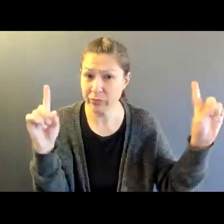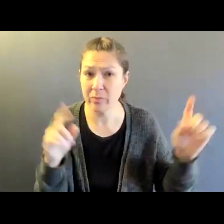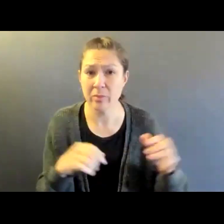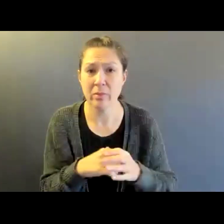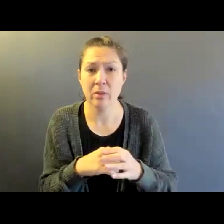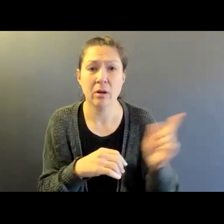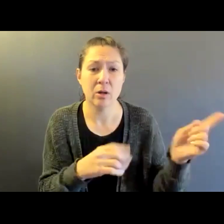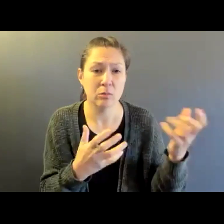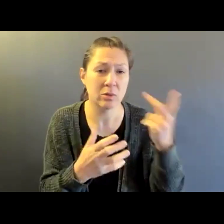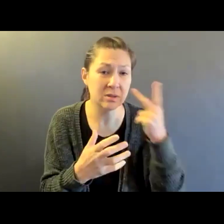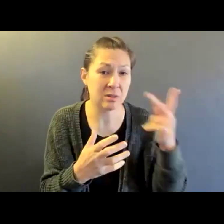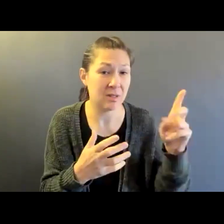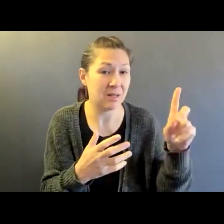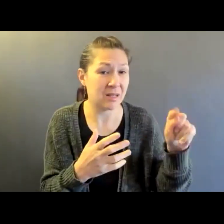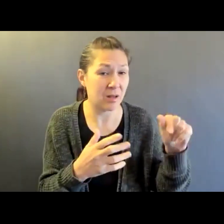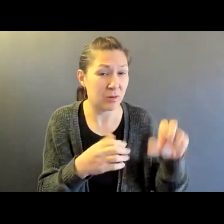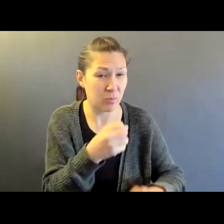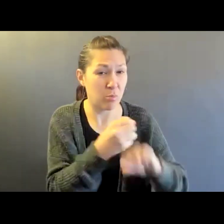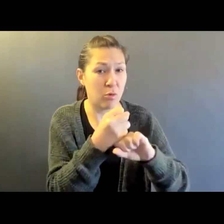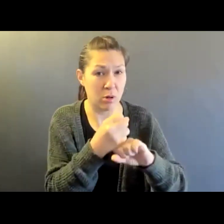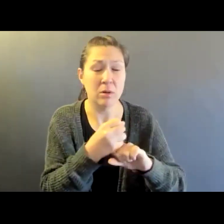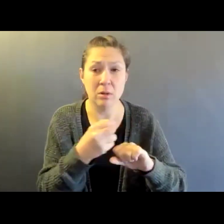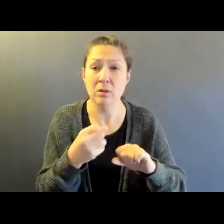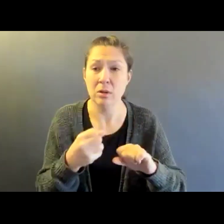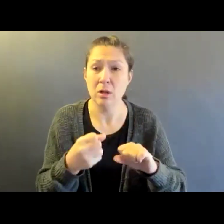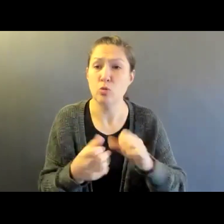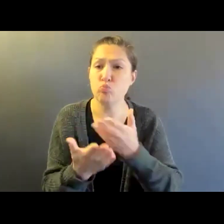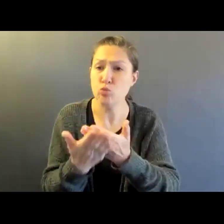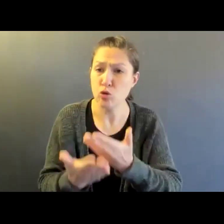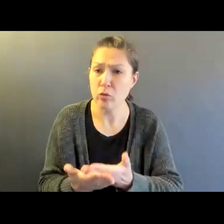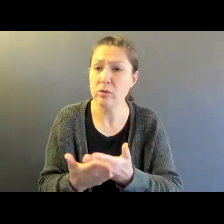that supplements that proves that we are logically thinking about this, not just based on,